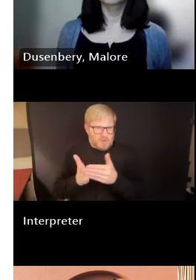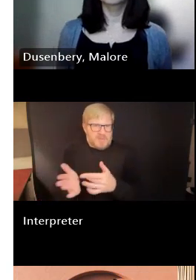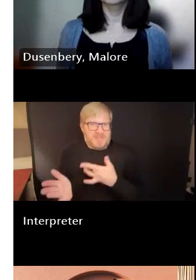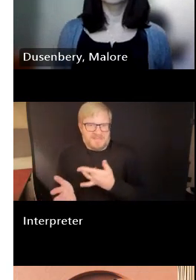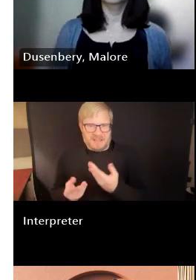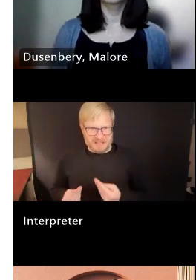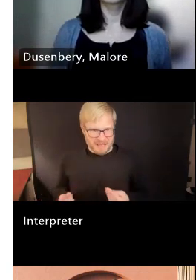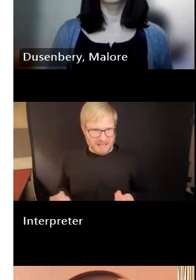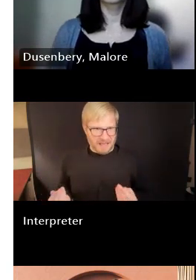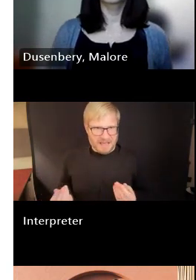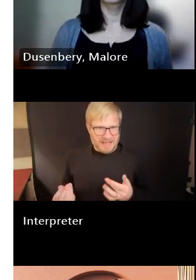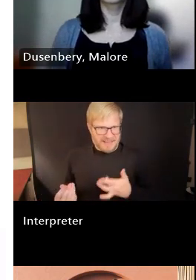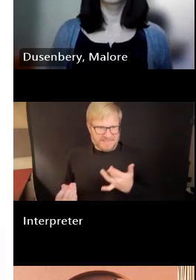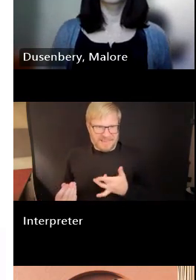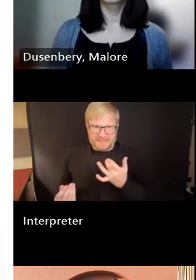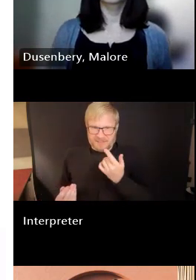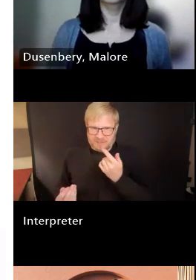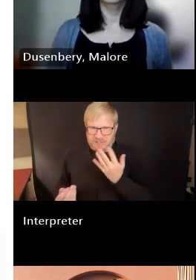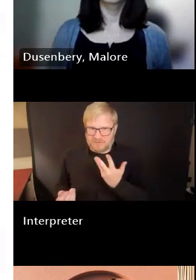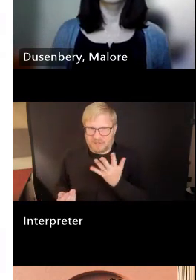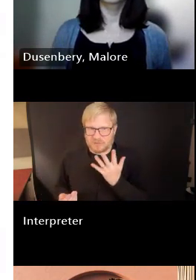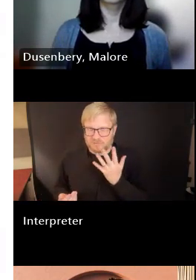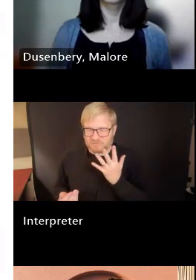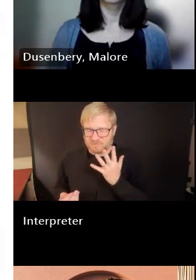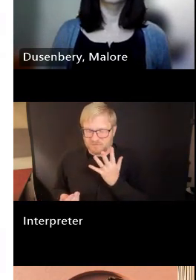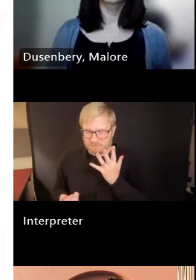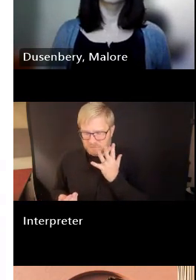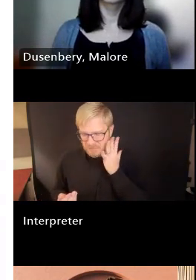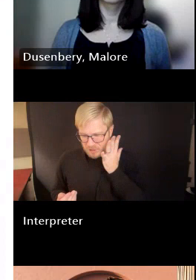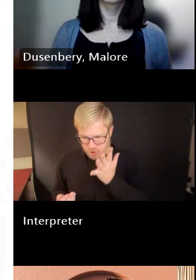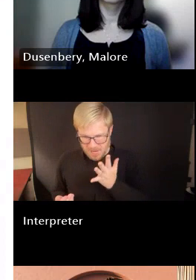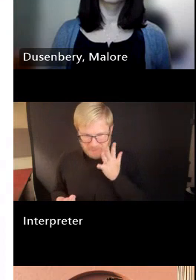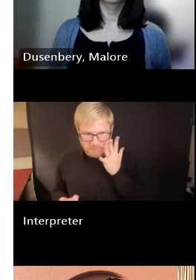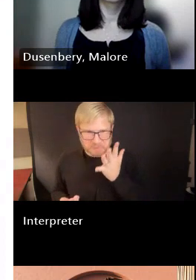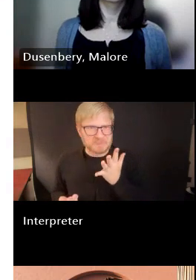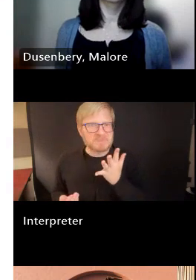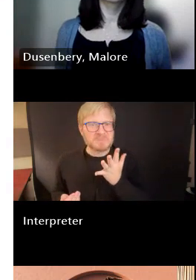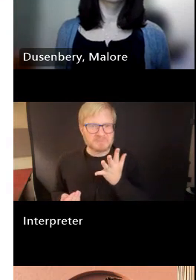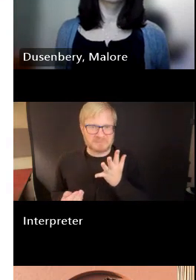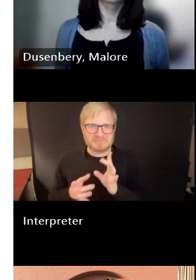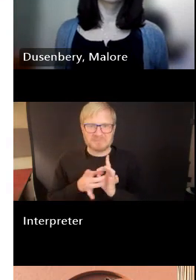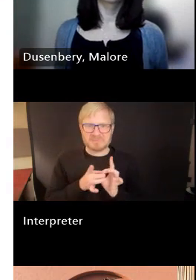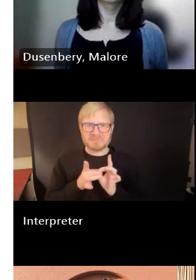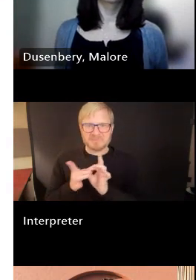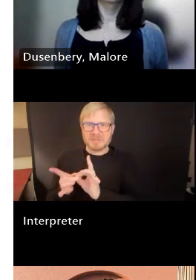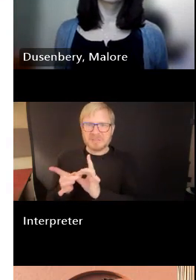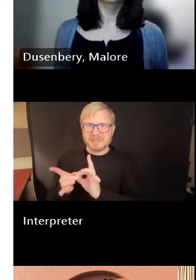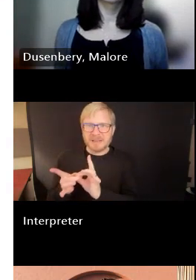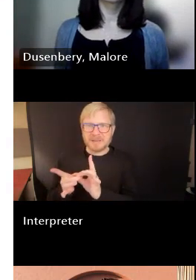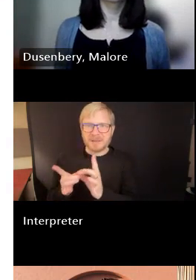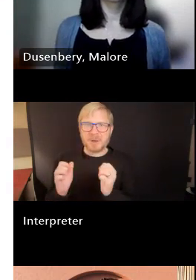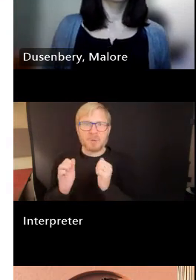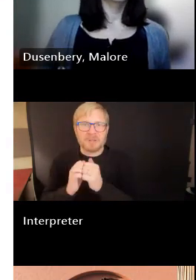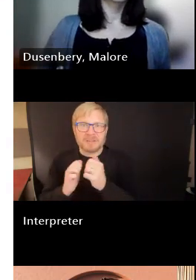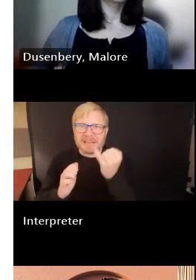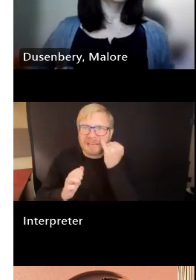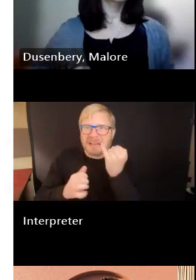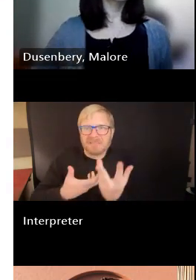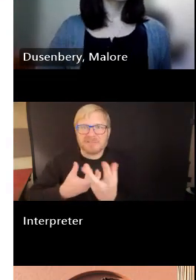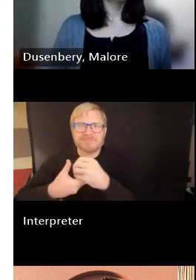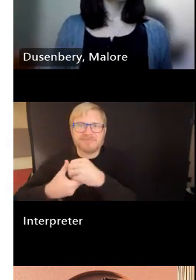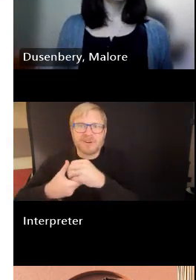is just a lot of hope about bringing in your closest people, but then the reality is